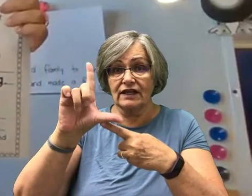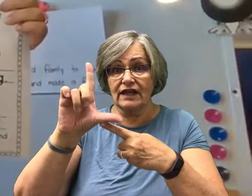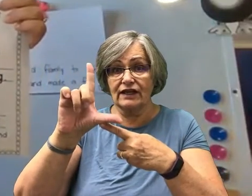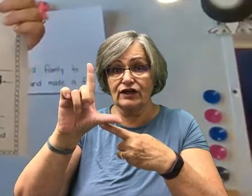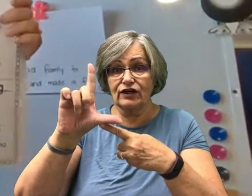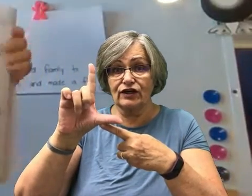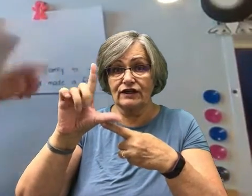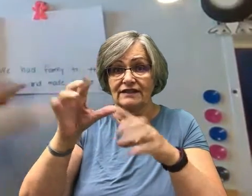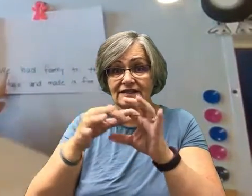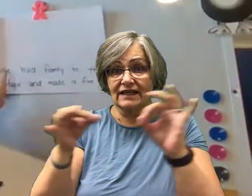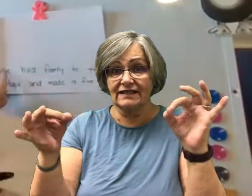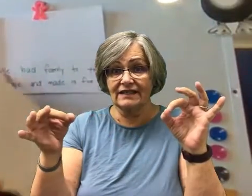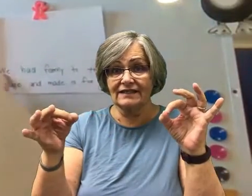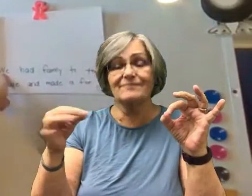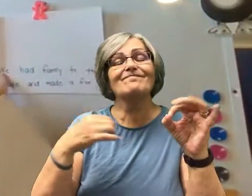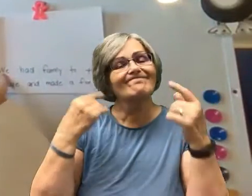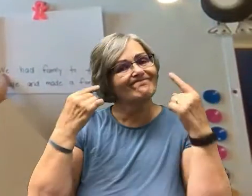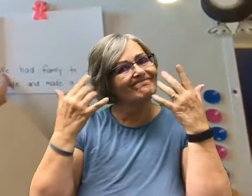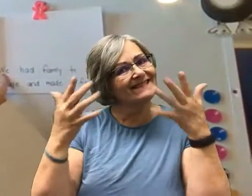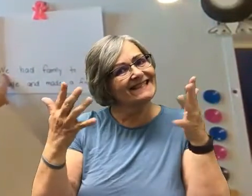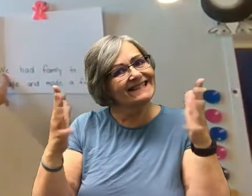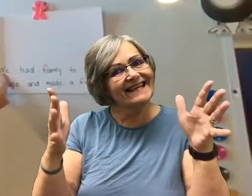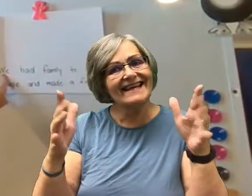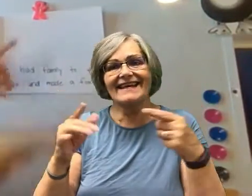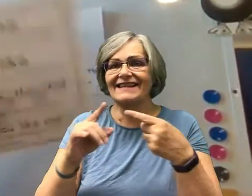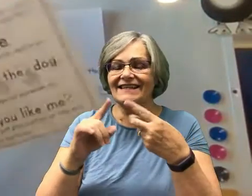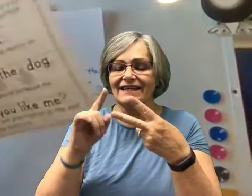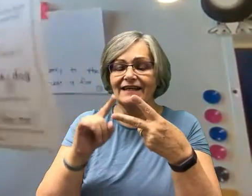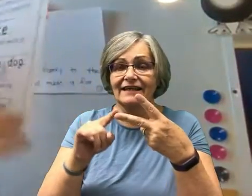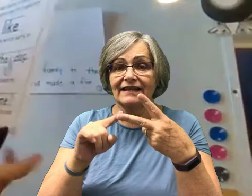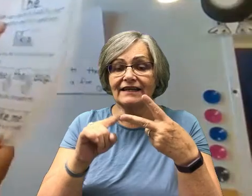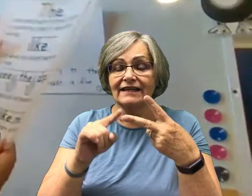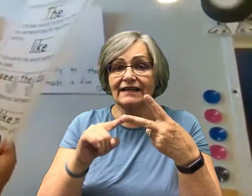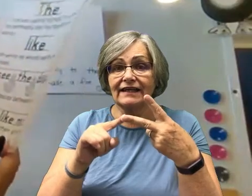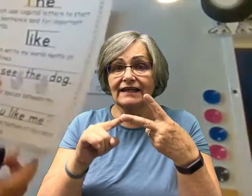capitalize my first letter of my sentence? I did.